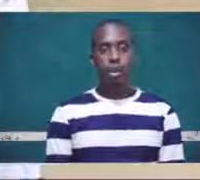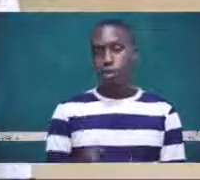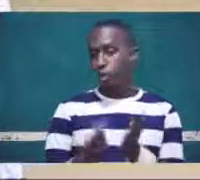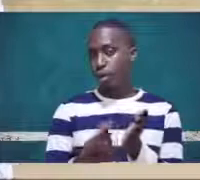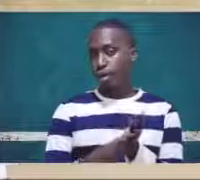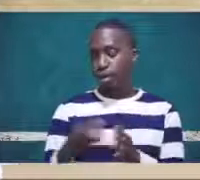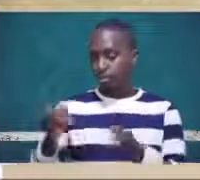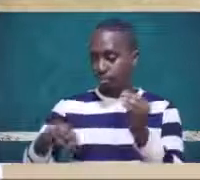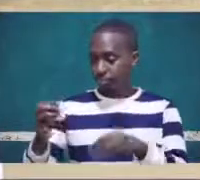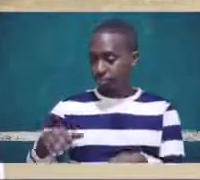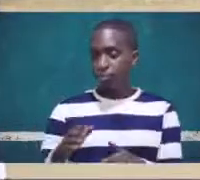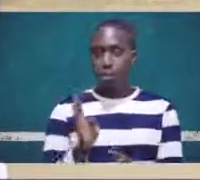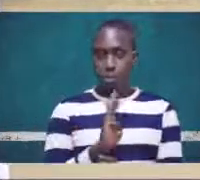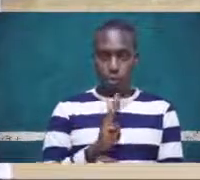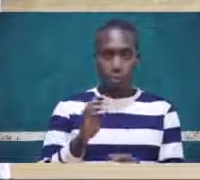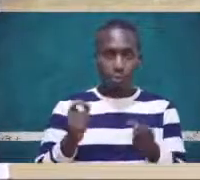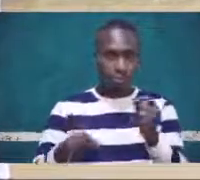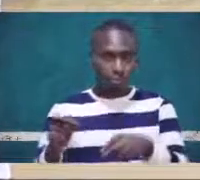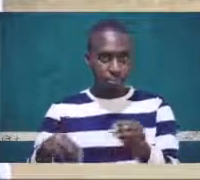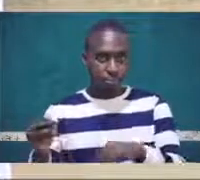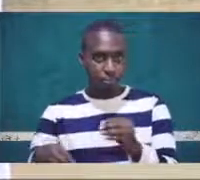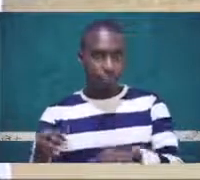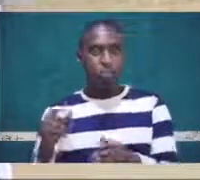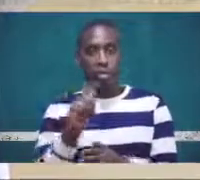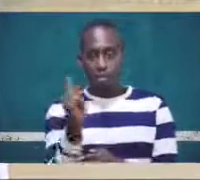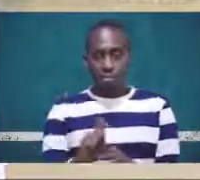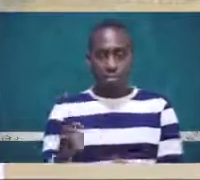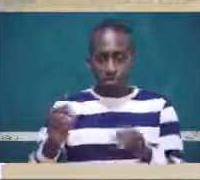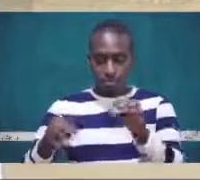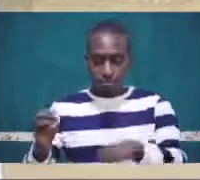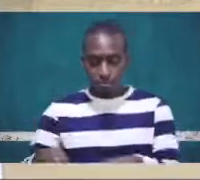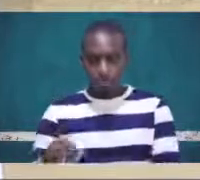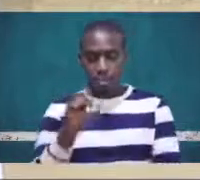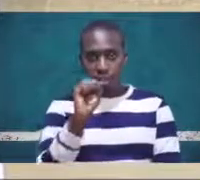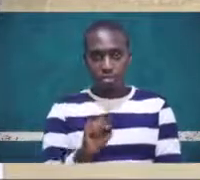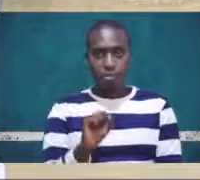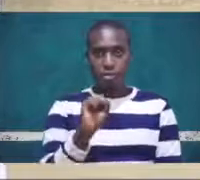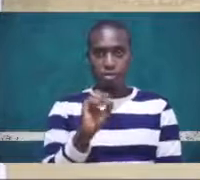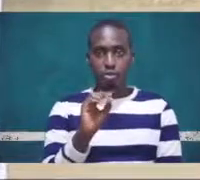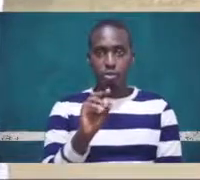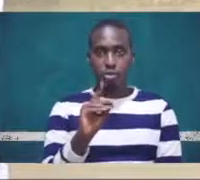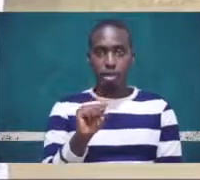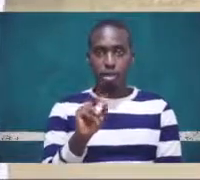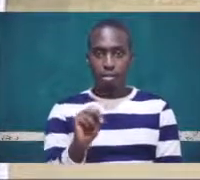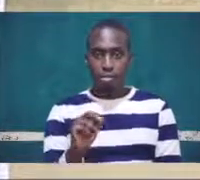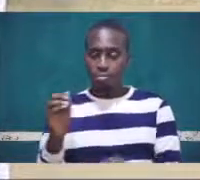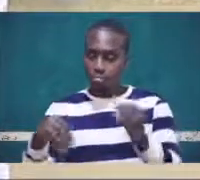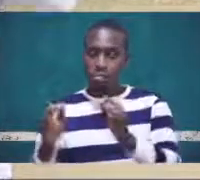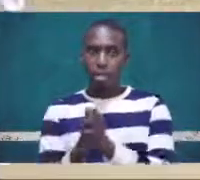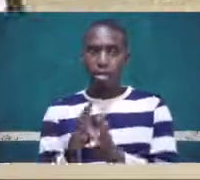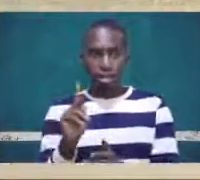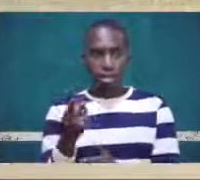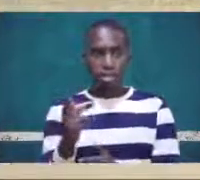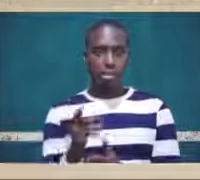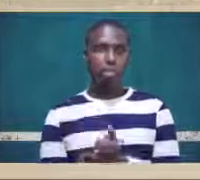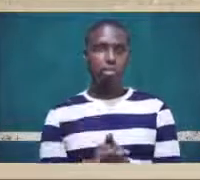Uganda will contribute, Burundi will contribute, Tanzania will contribute, South Sudan will contribute, and Kenya will